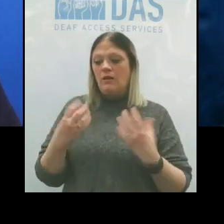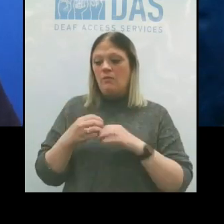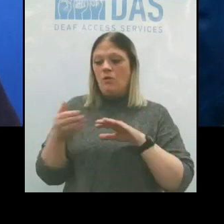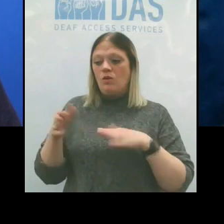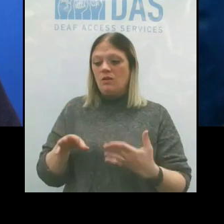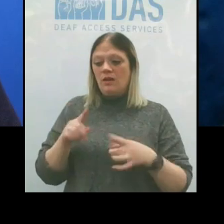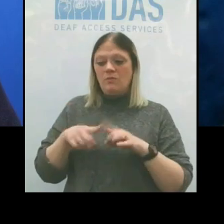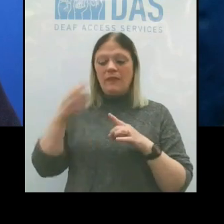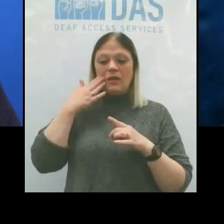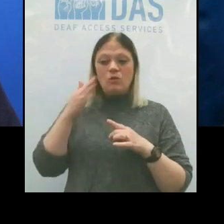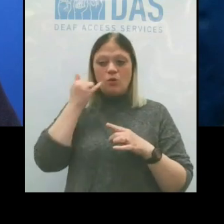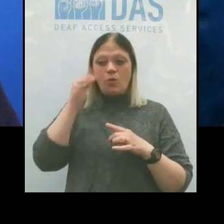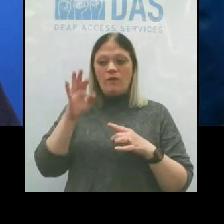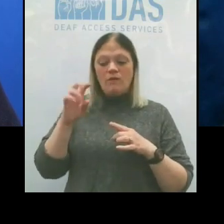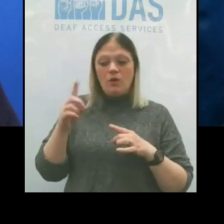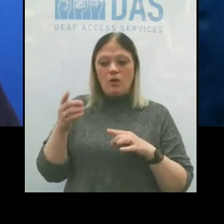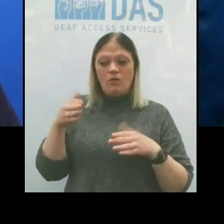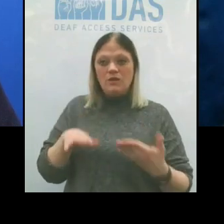if they're COVID deaths because